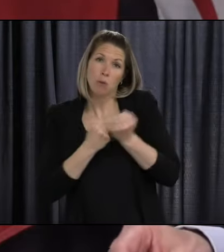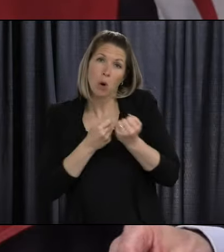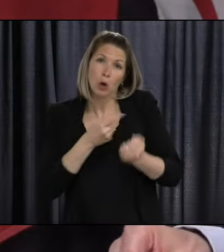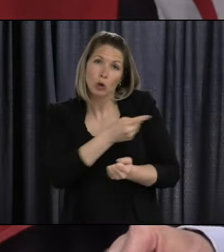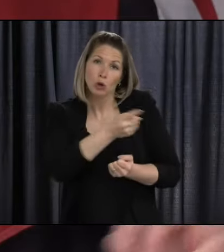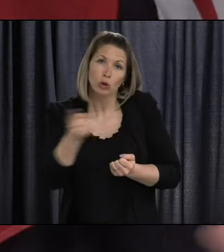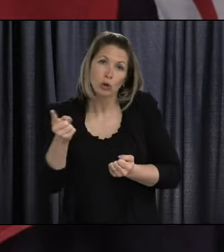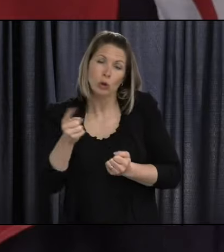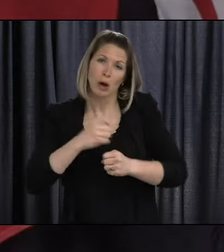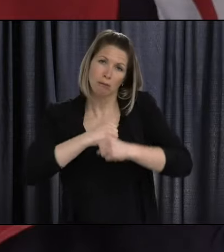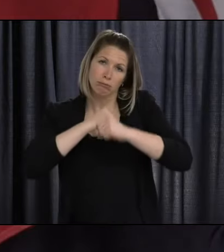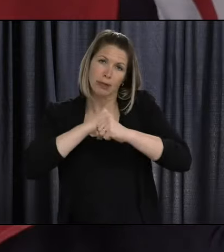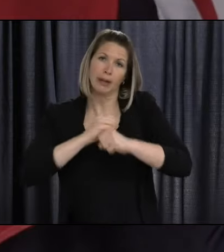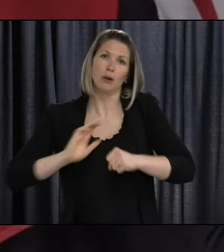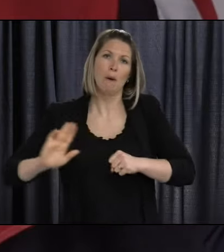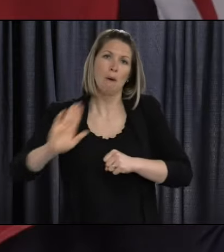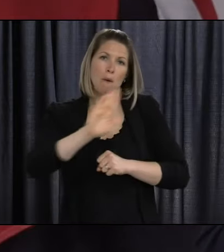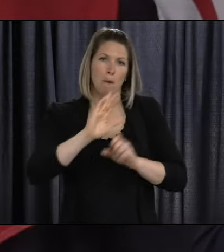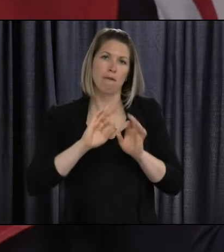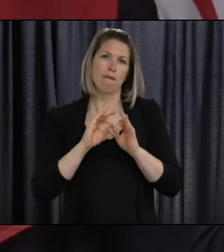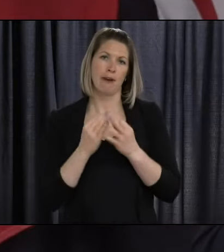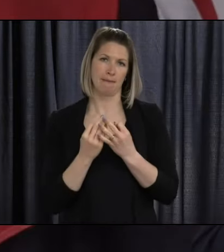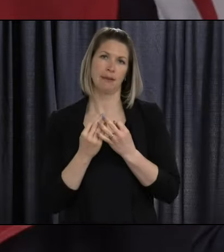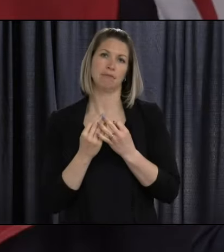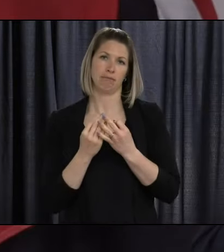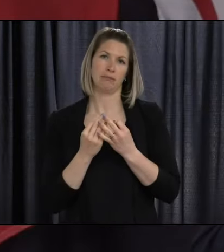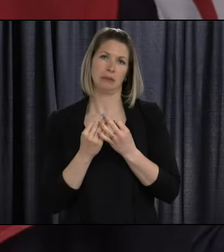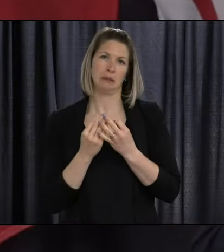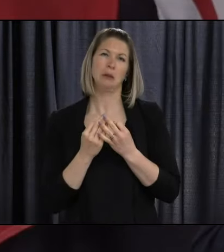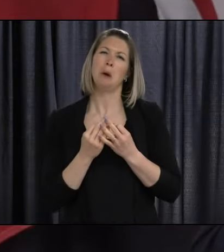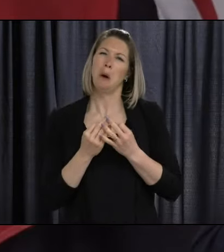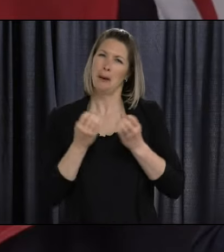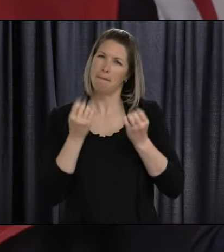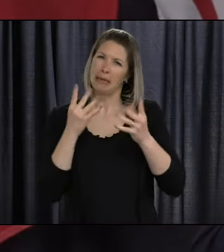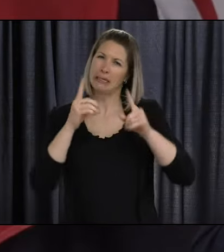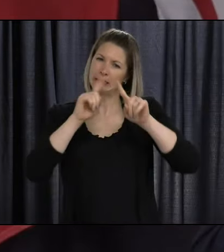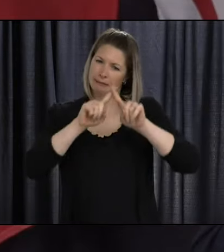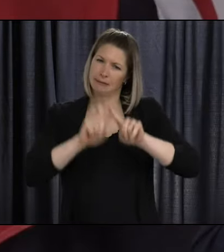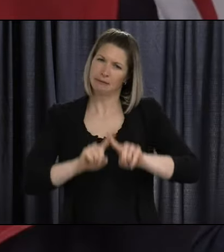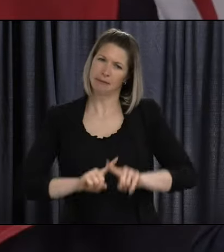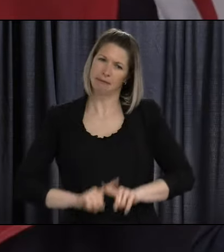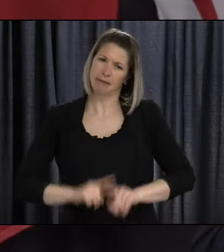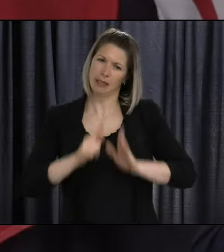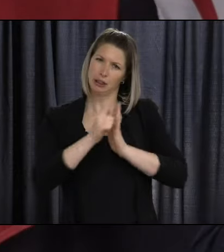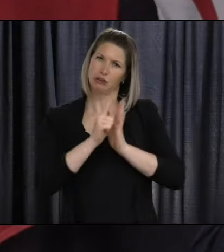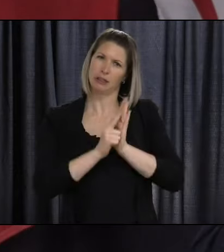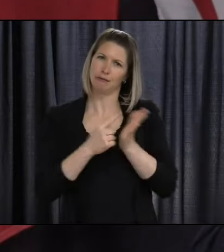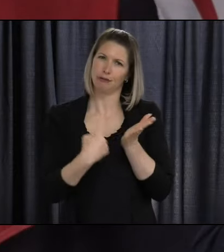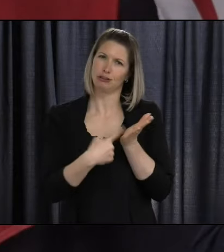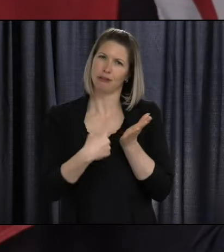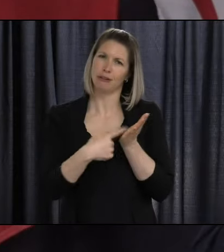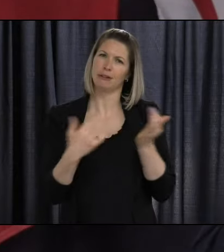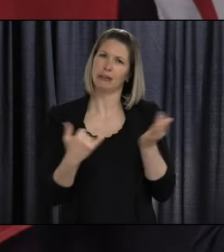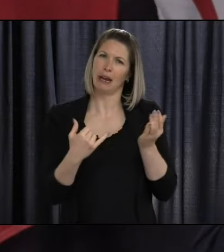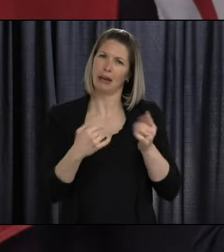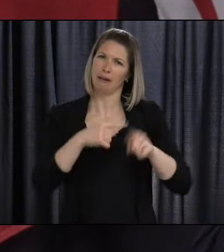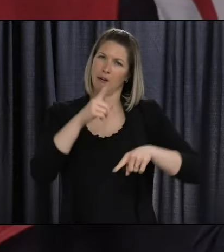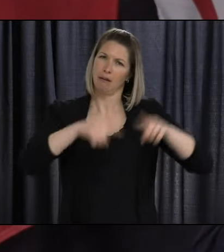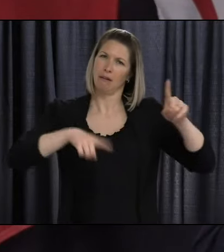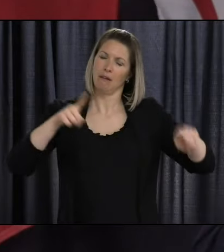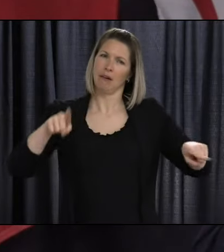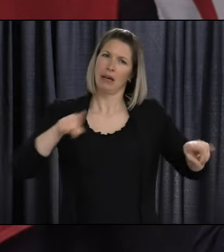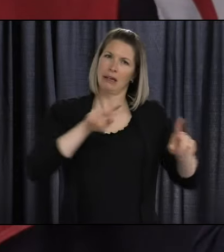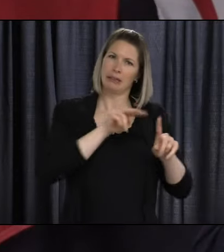this health pandemic. It's about putting the necessary supports in place and proper planning and maintaining what we already